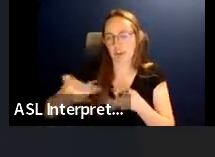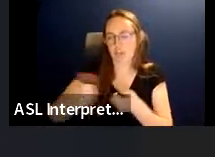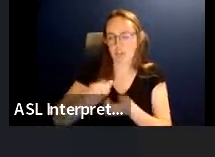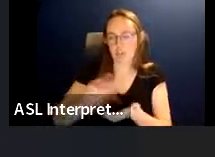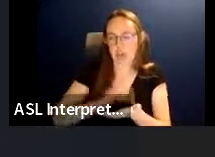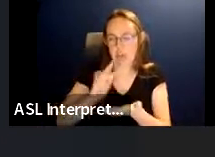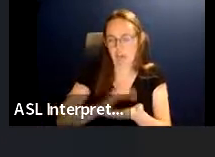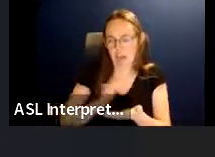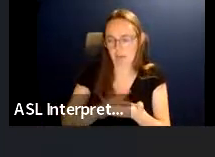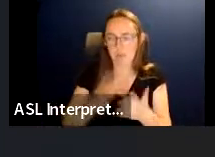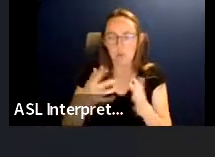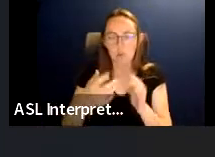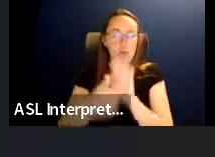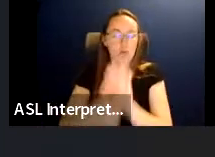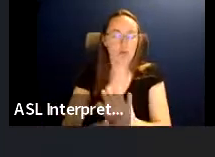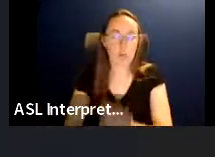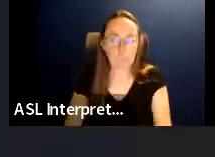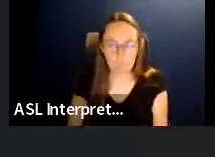that I wanted to show.